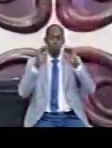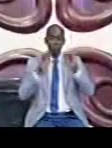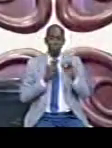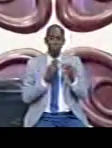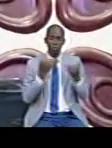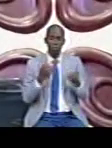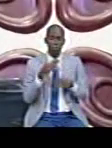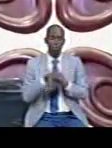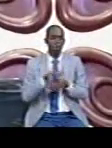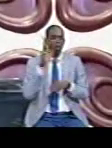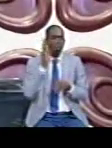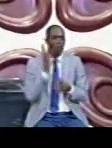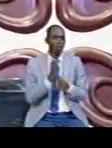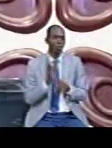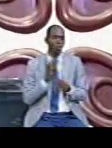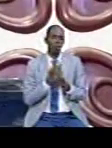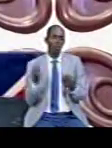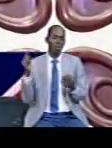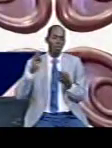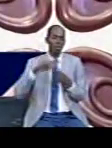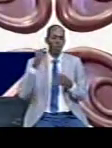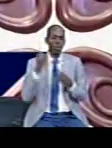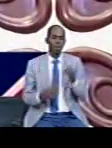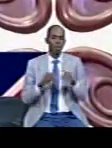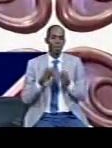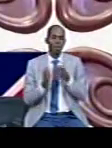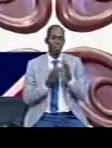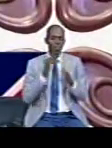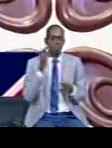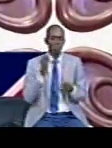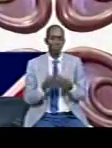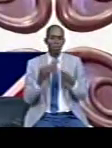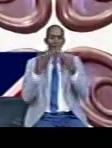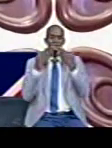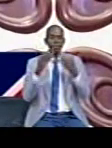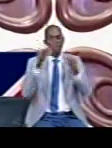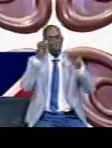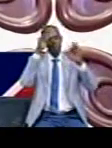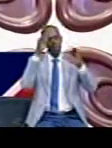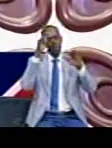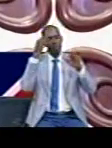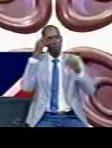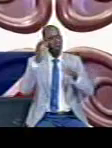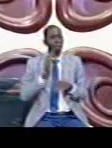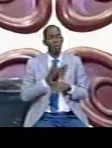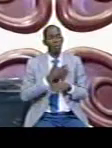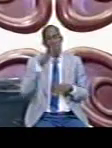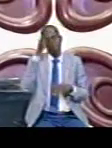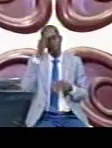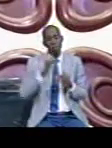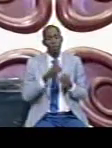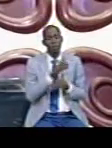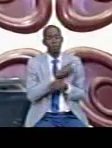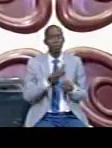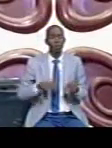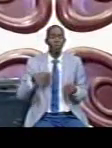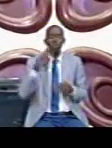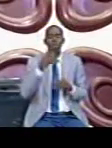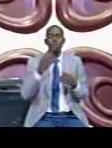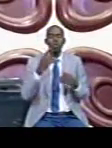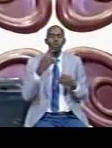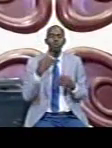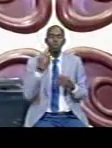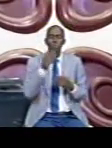us until the very end in Jesus' name. We thank you for our Father in the Lord, who has given us